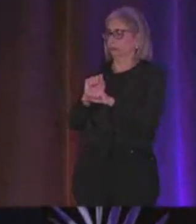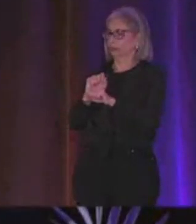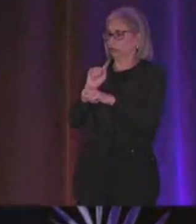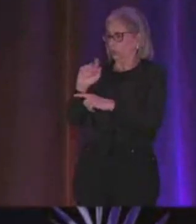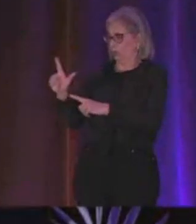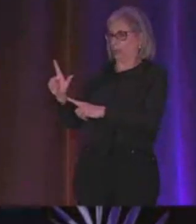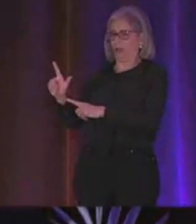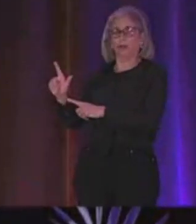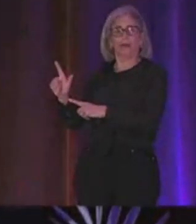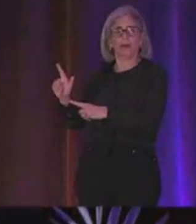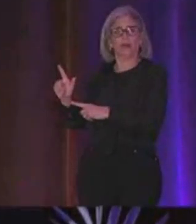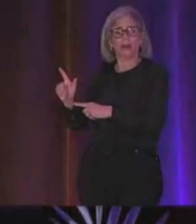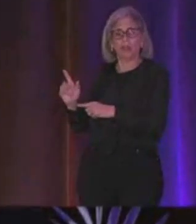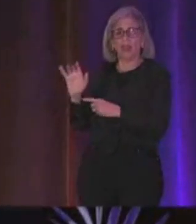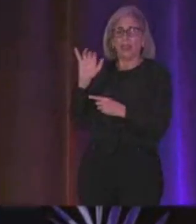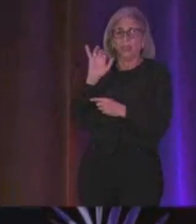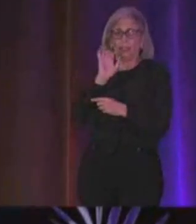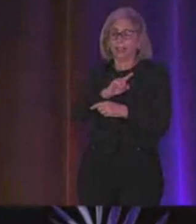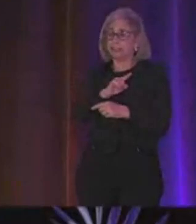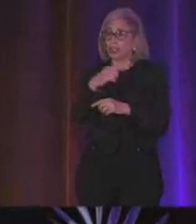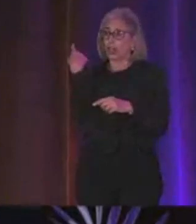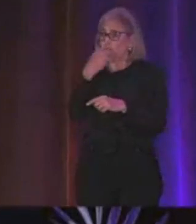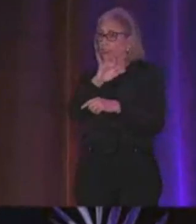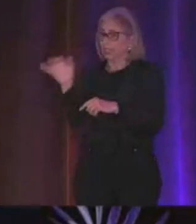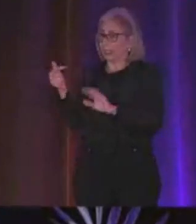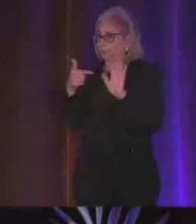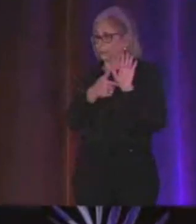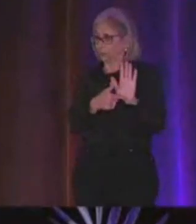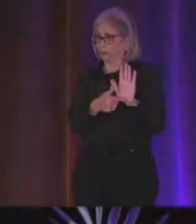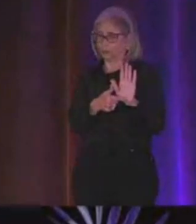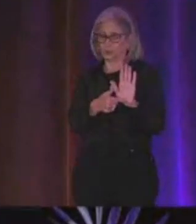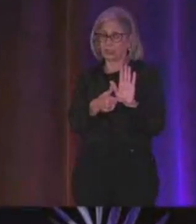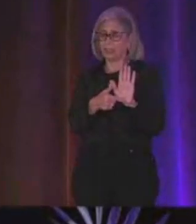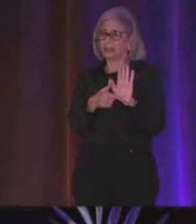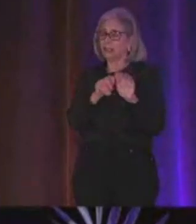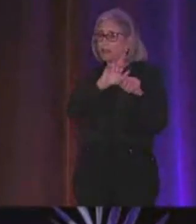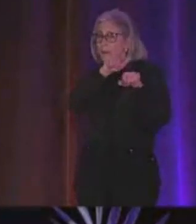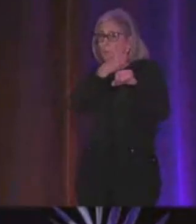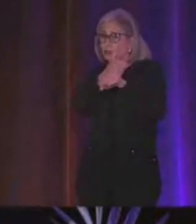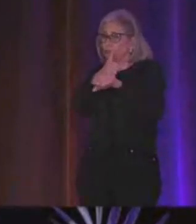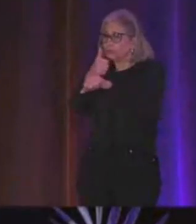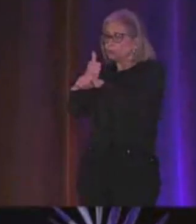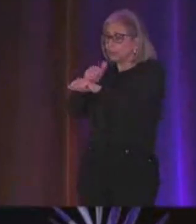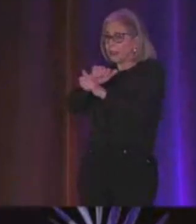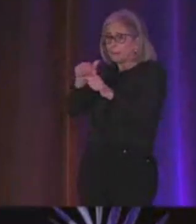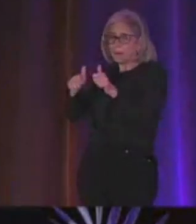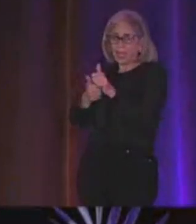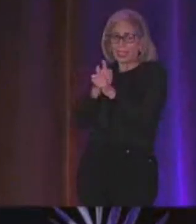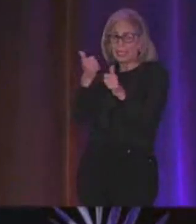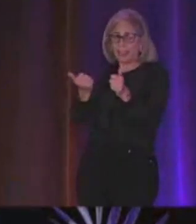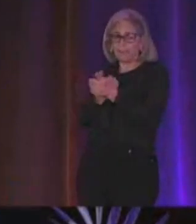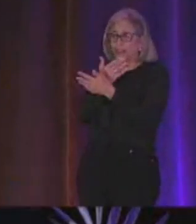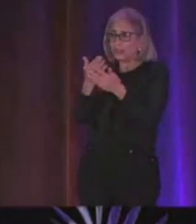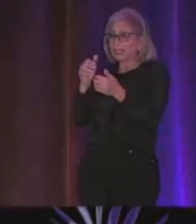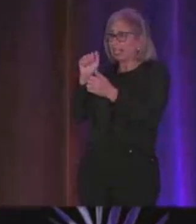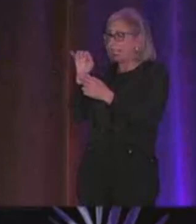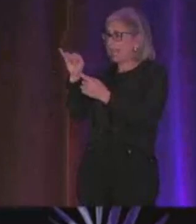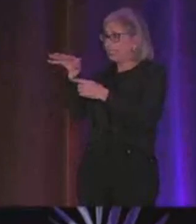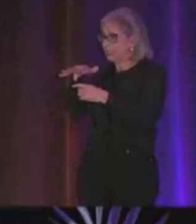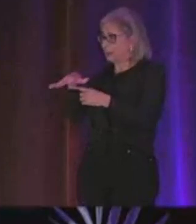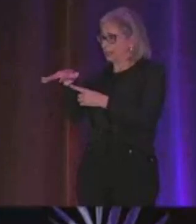So that's the basic neural network structure. It's the building blocks behind all the algorithms that you can think about in the AI